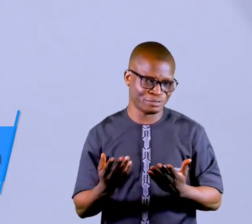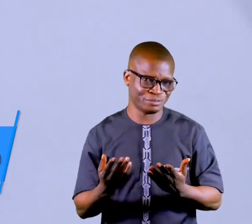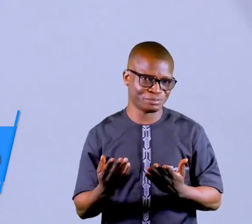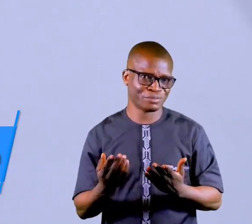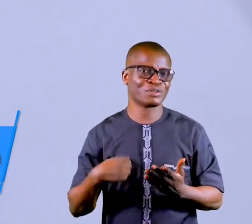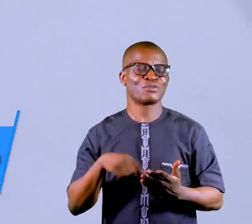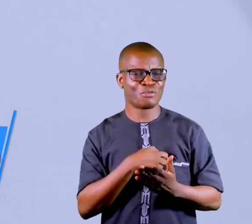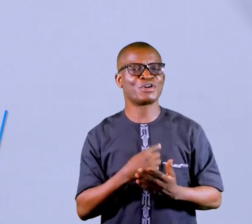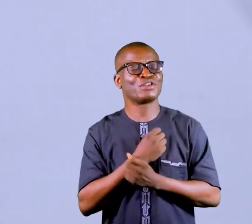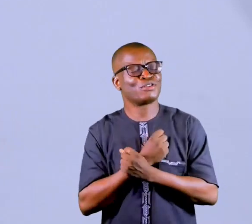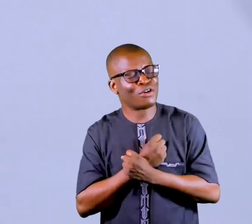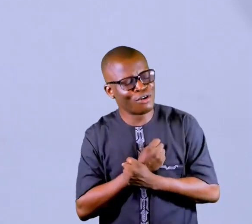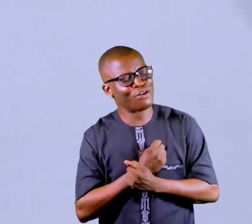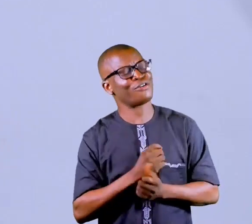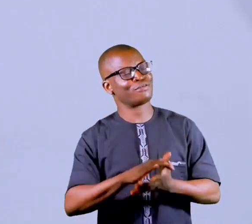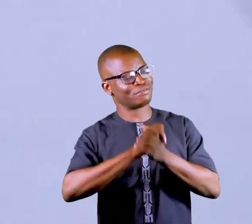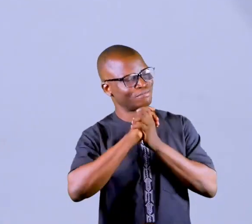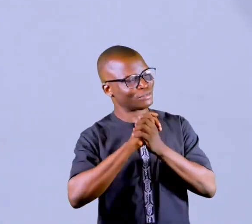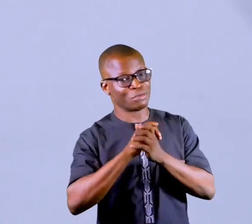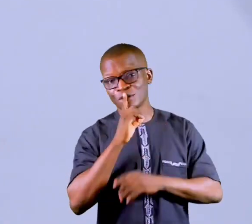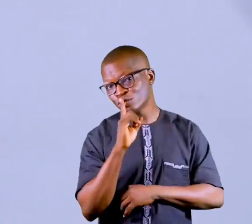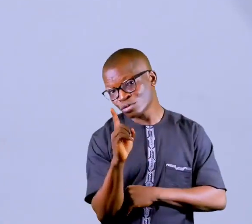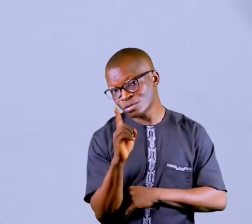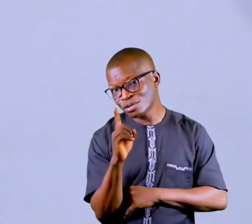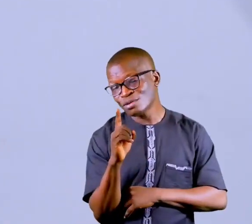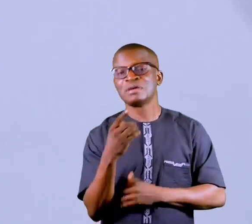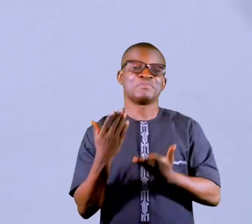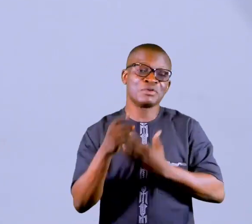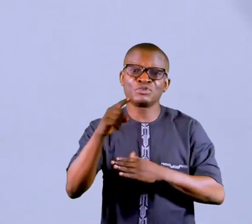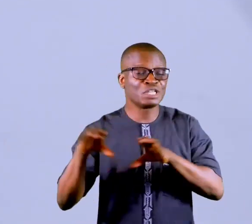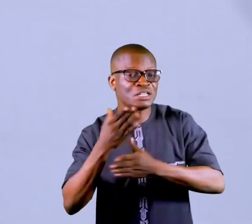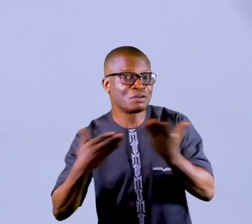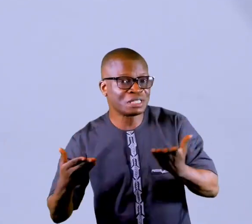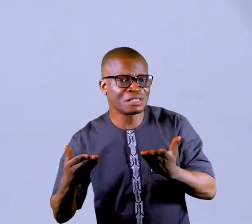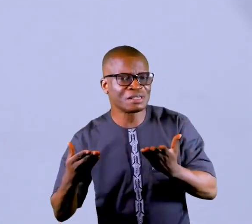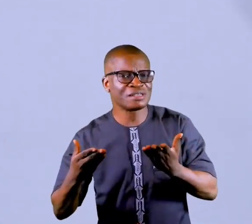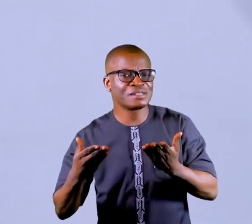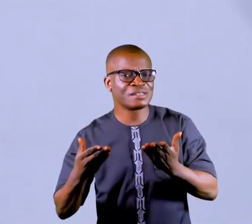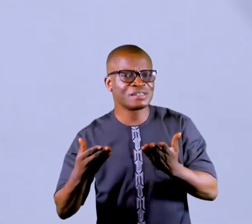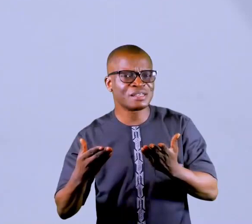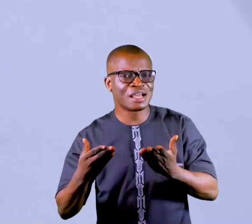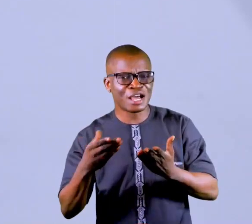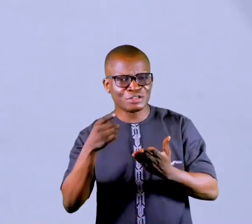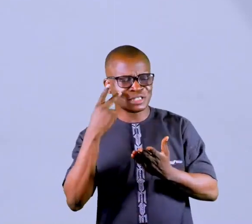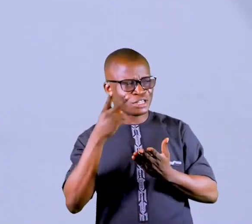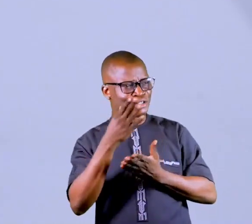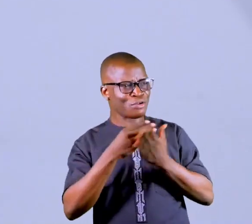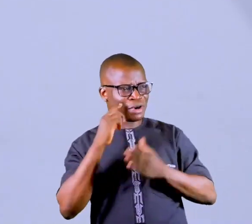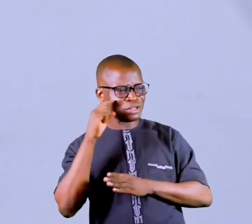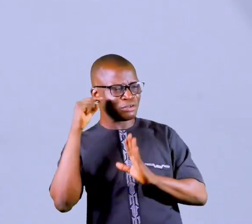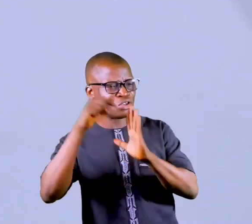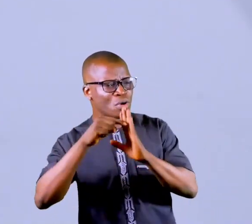we love being praised. And imagine that you do something, I mean, even if you haven't done it perfectly, that someone says to you,